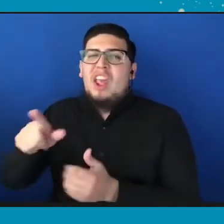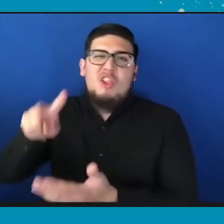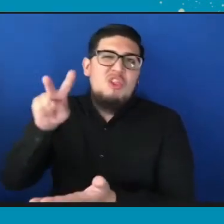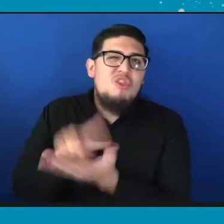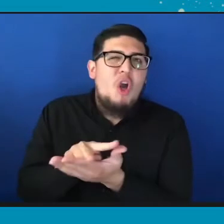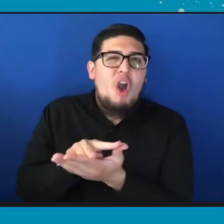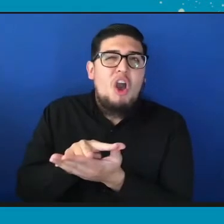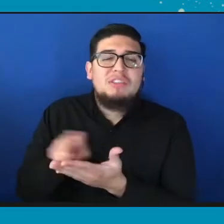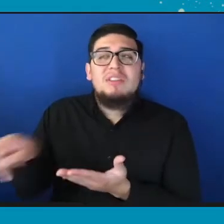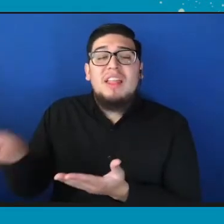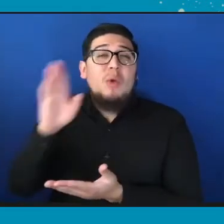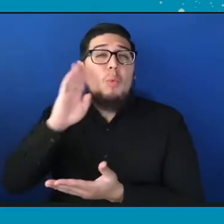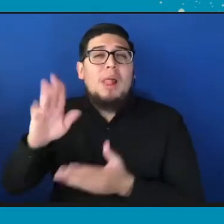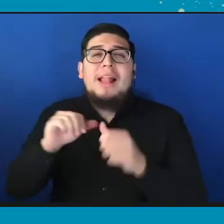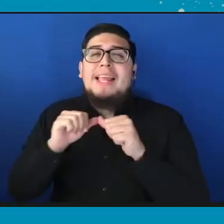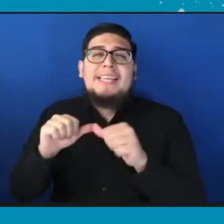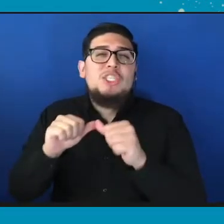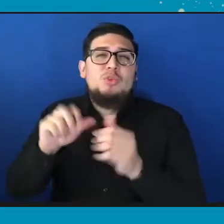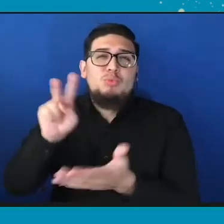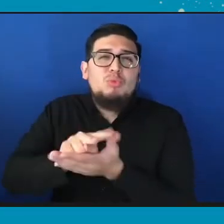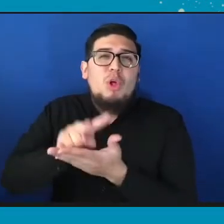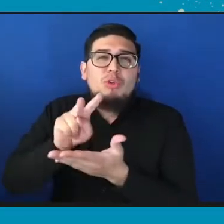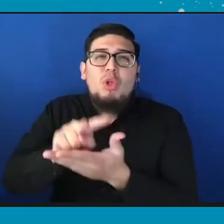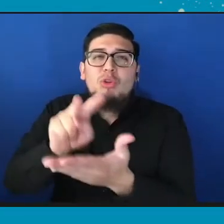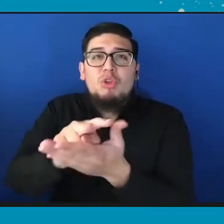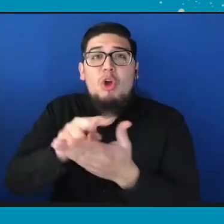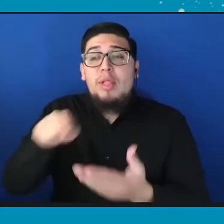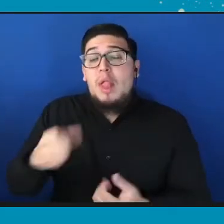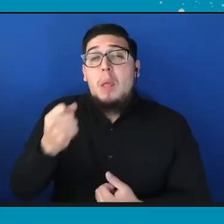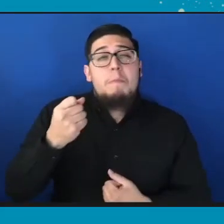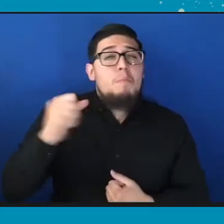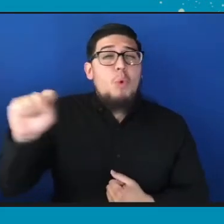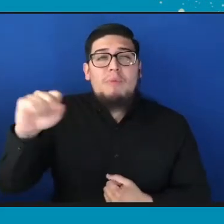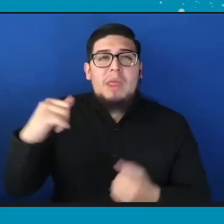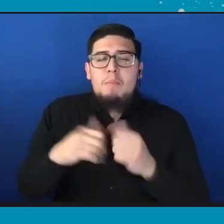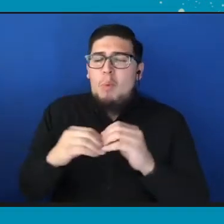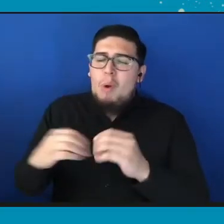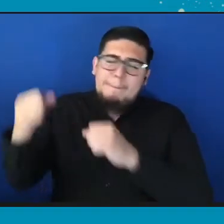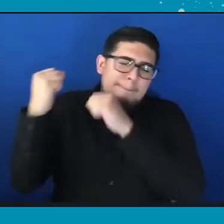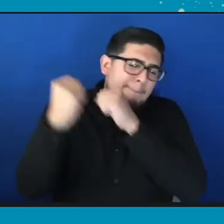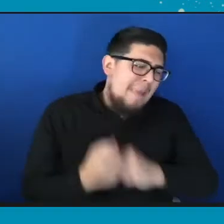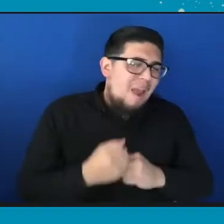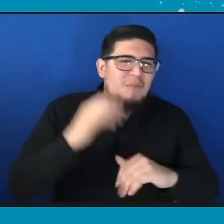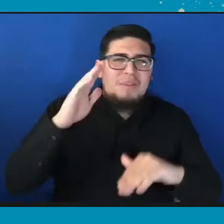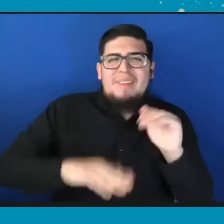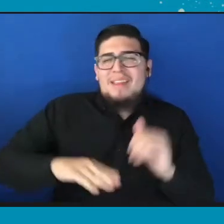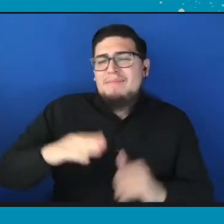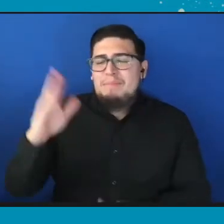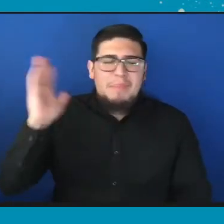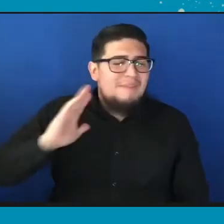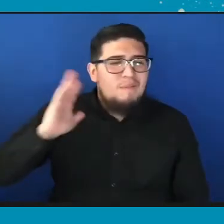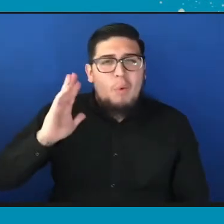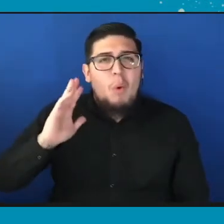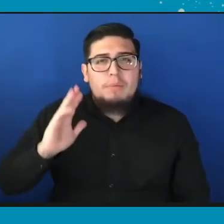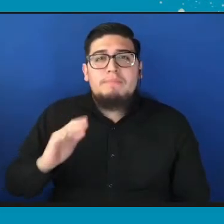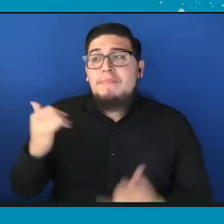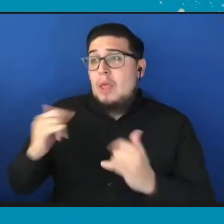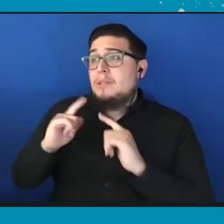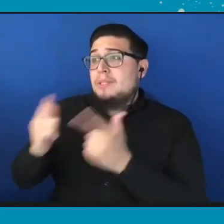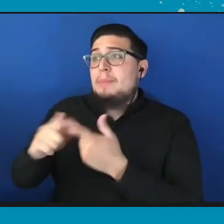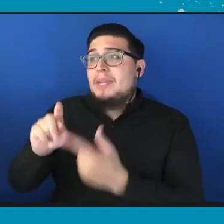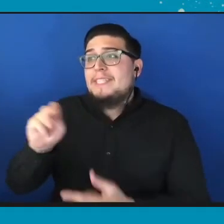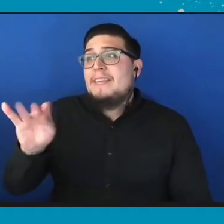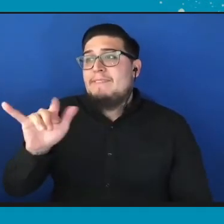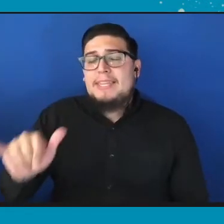lose. And the movement is more powerful now than it's ever been. And on that note, I'll send it back to you, Tiffany.